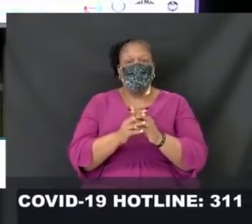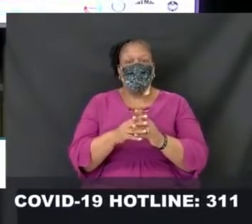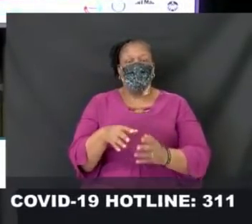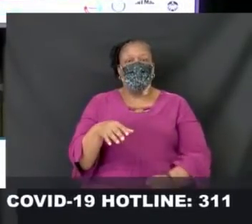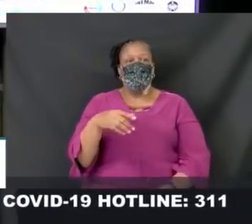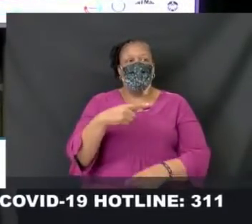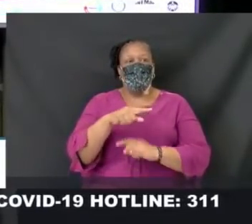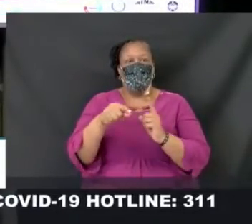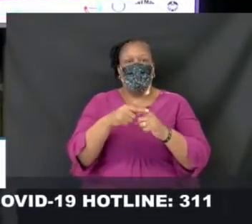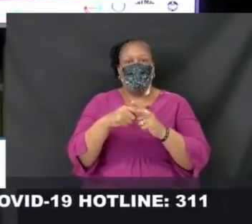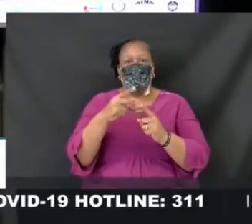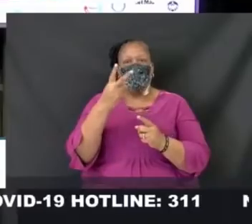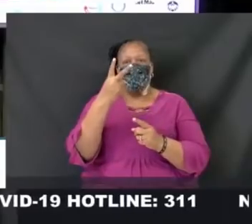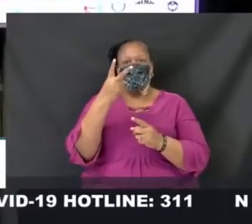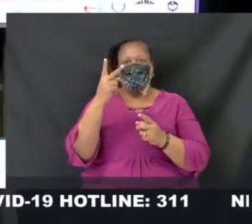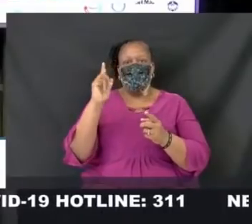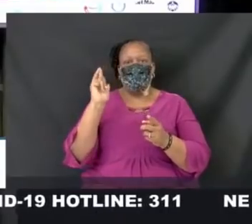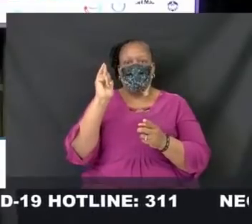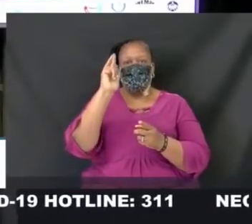to the